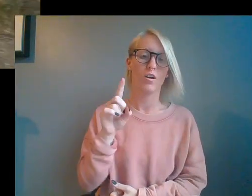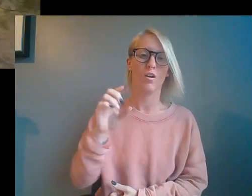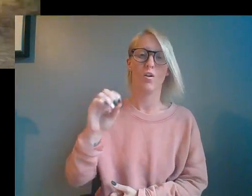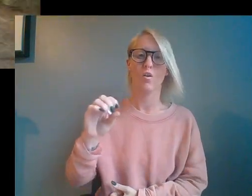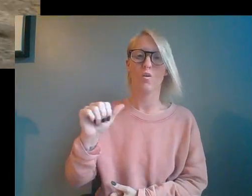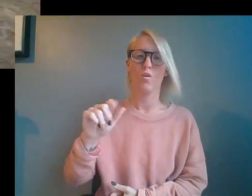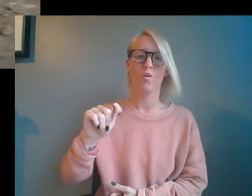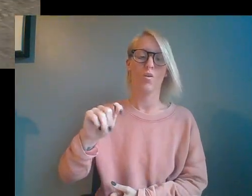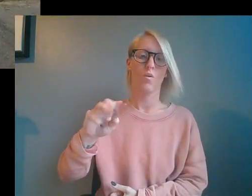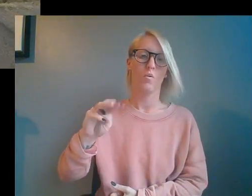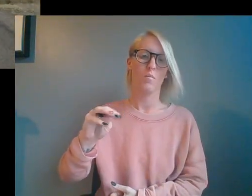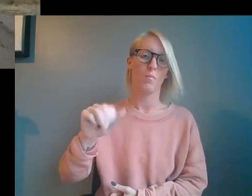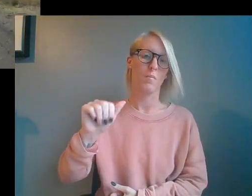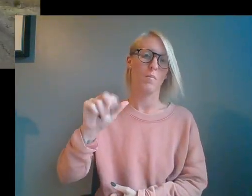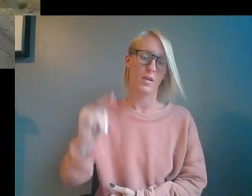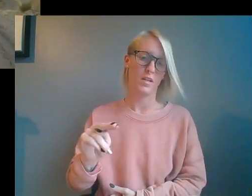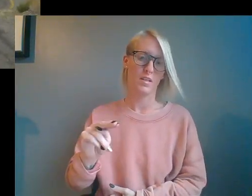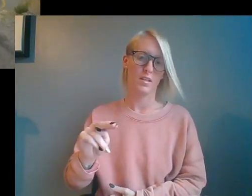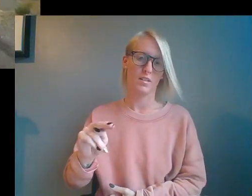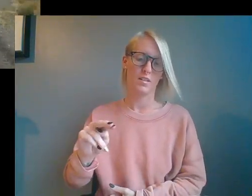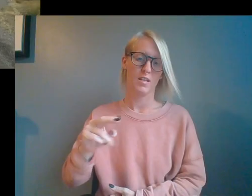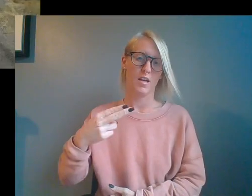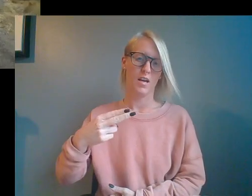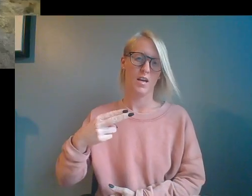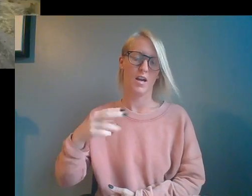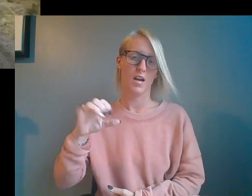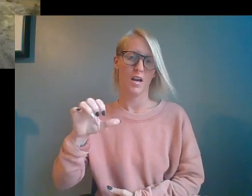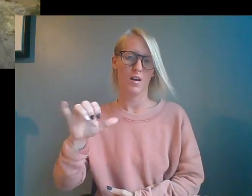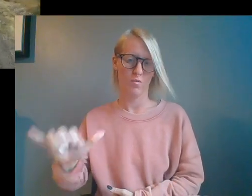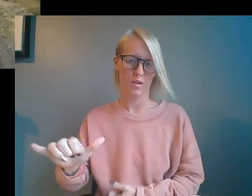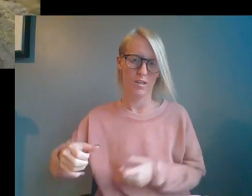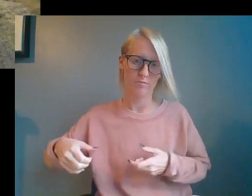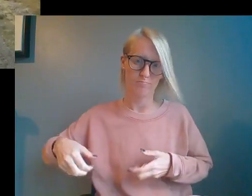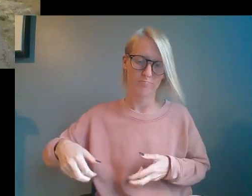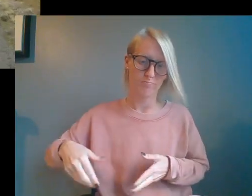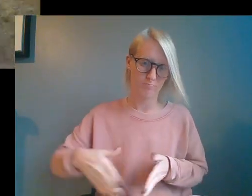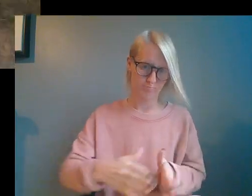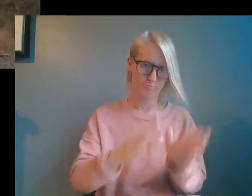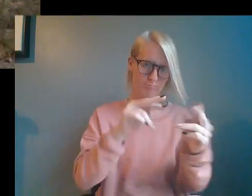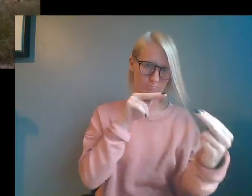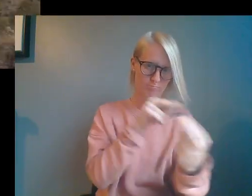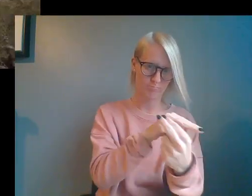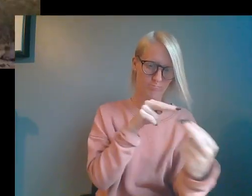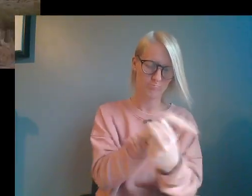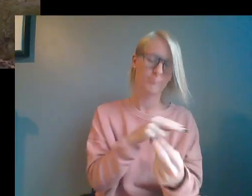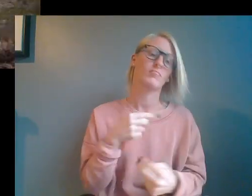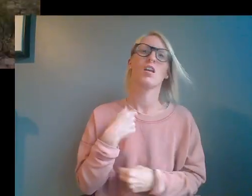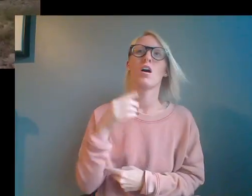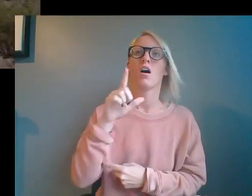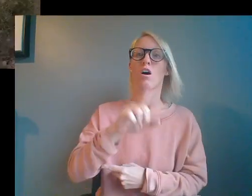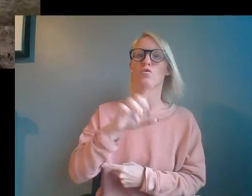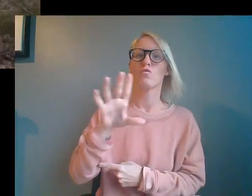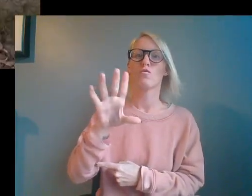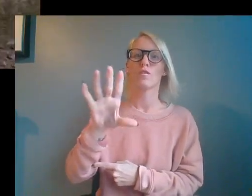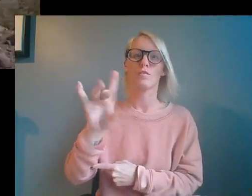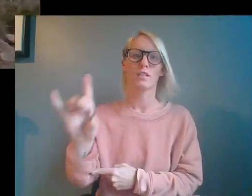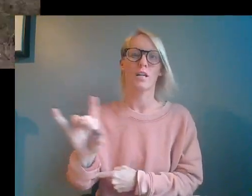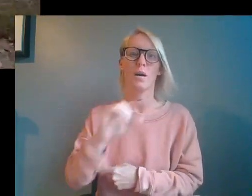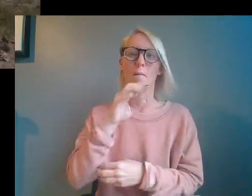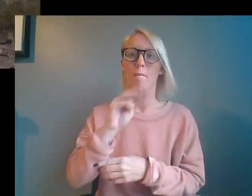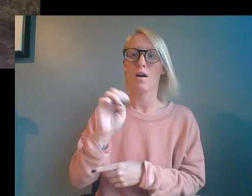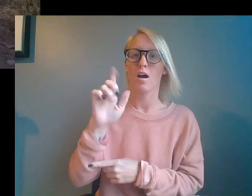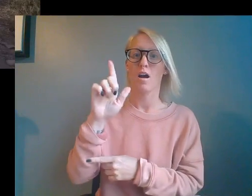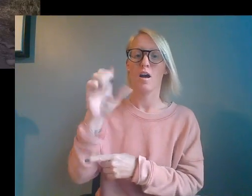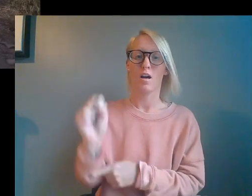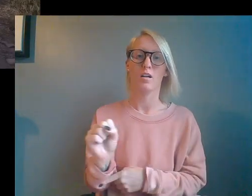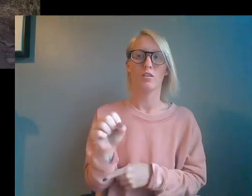the longest uninterrupted stretch of Route 66 that's still left. It's about 158 miles and it goes from the Colorado River to